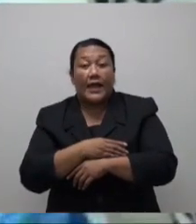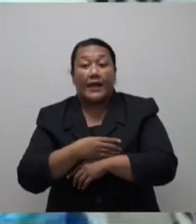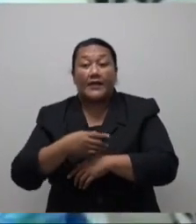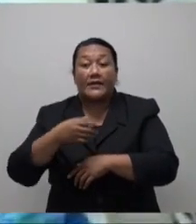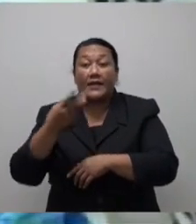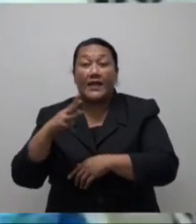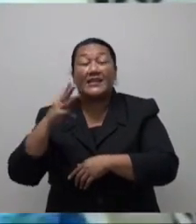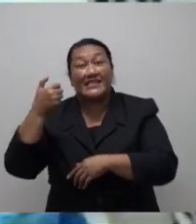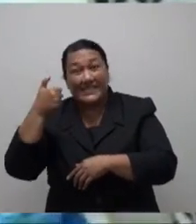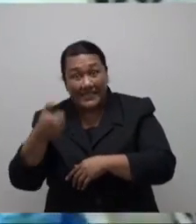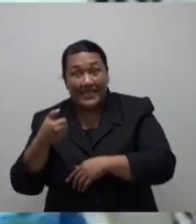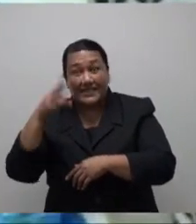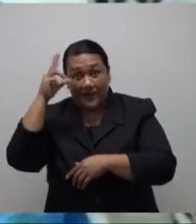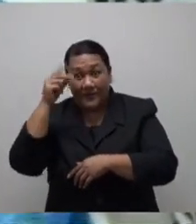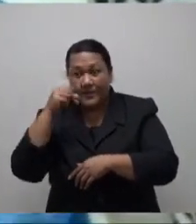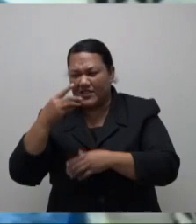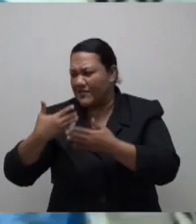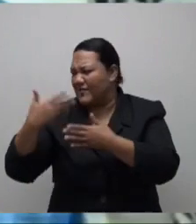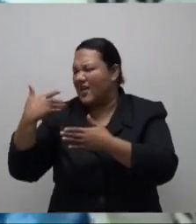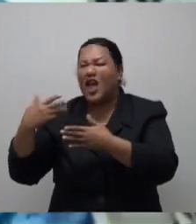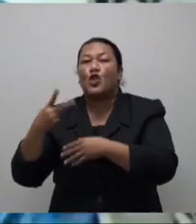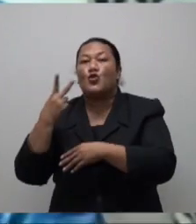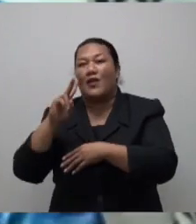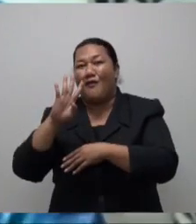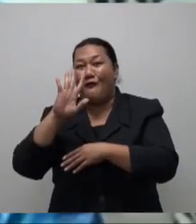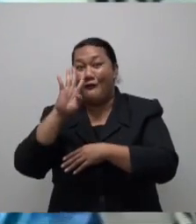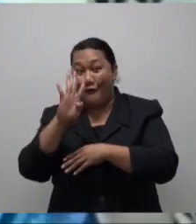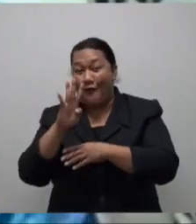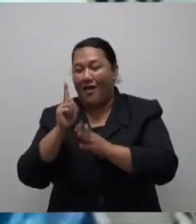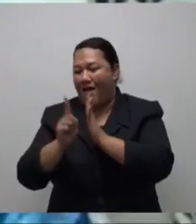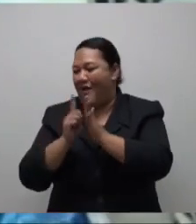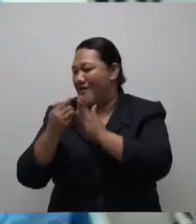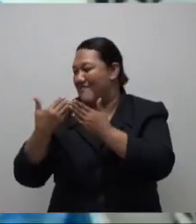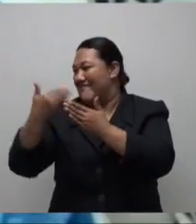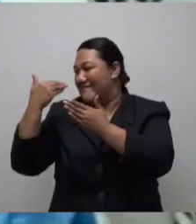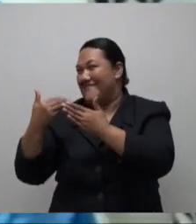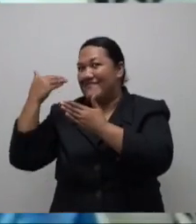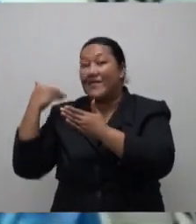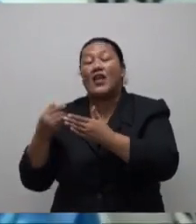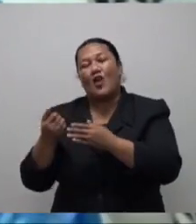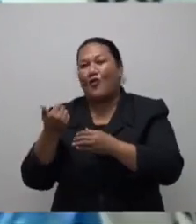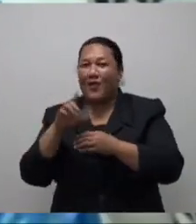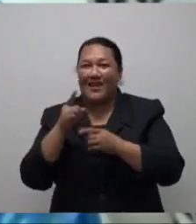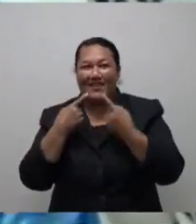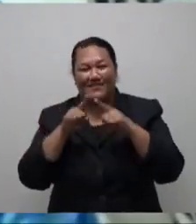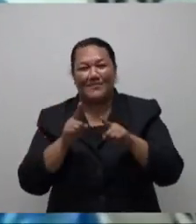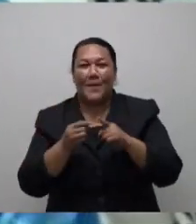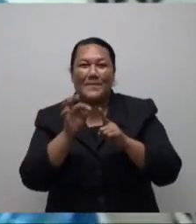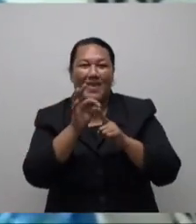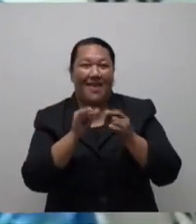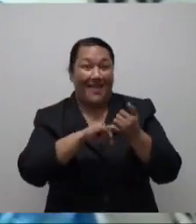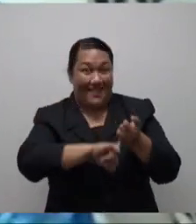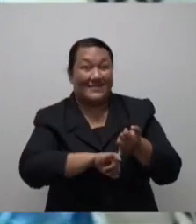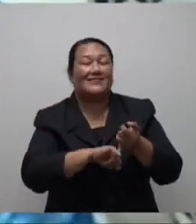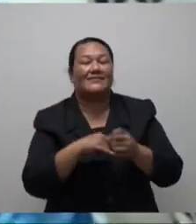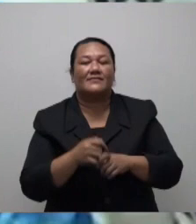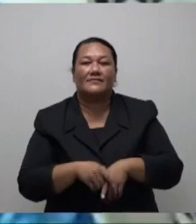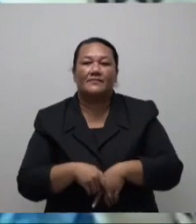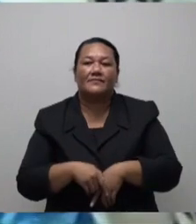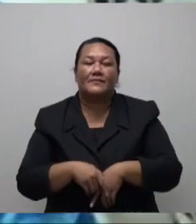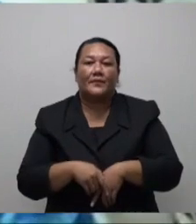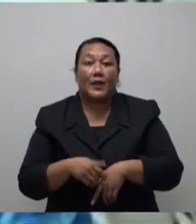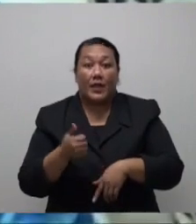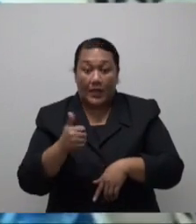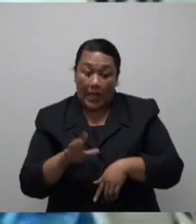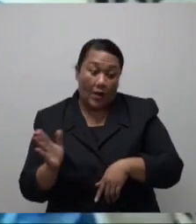dose in the last 24 hours. And as stated by PS, this has now improved our